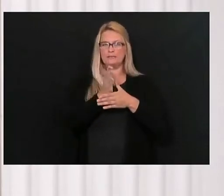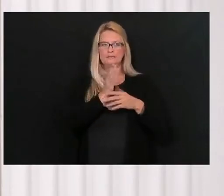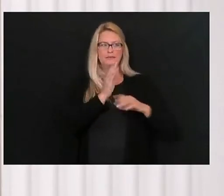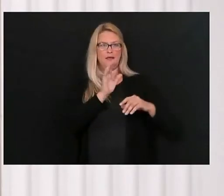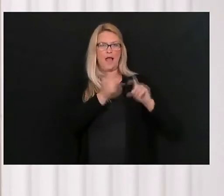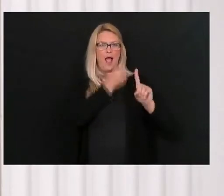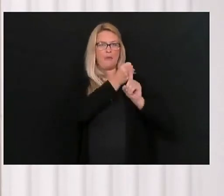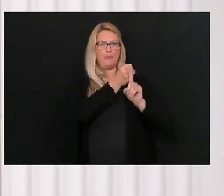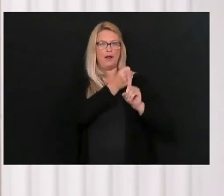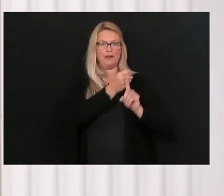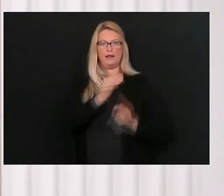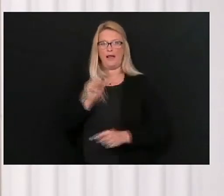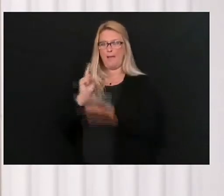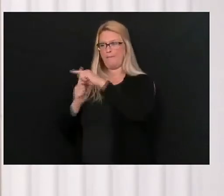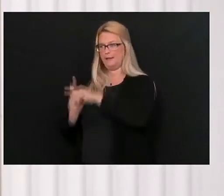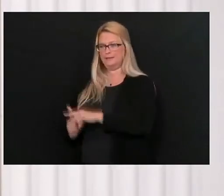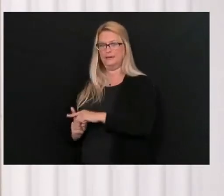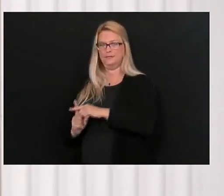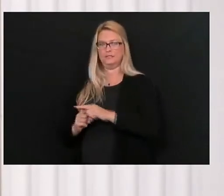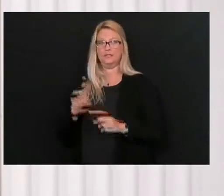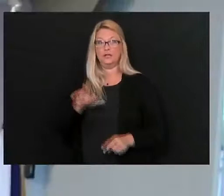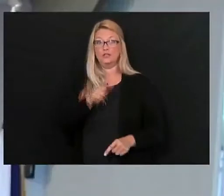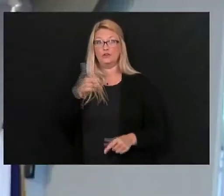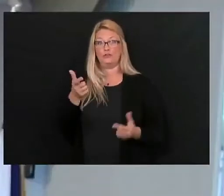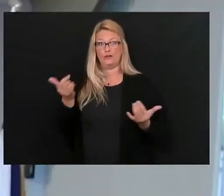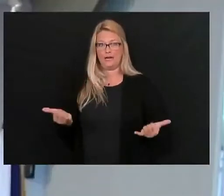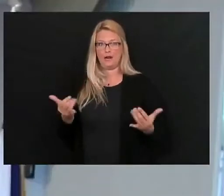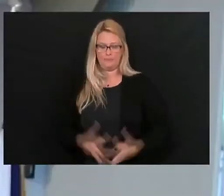think I will turn it over to Secretary Crouch at this time.